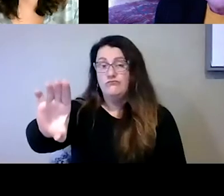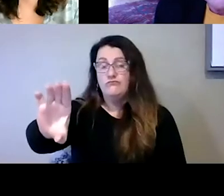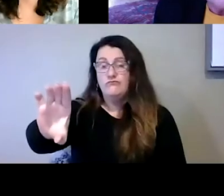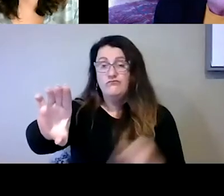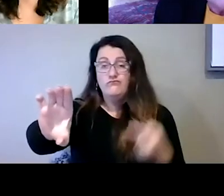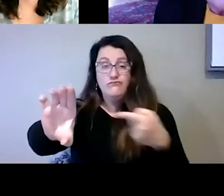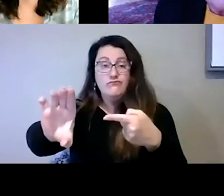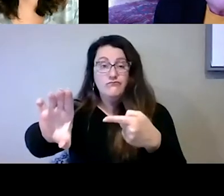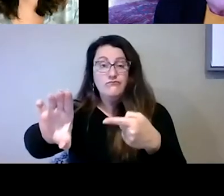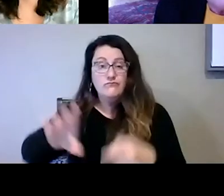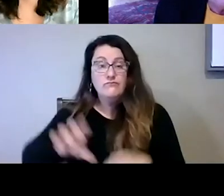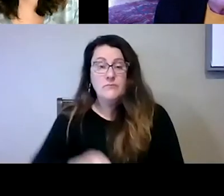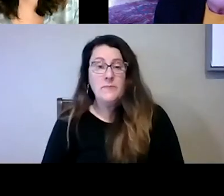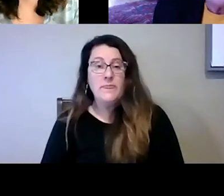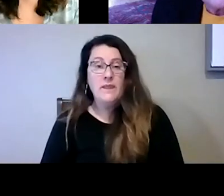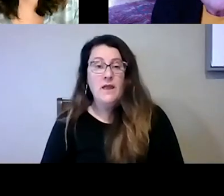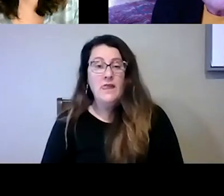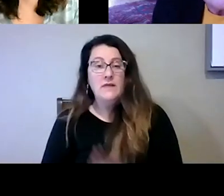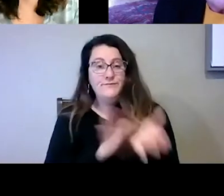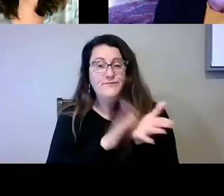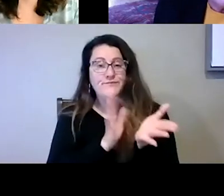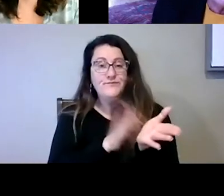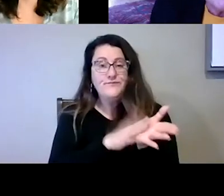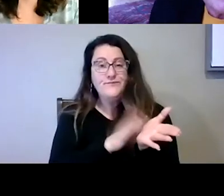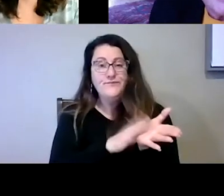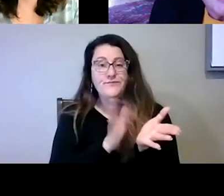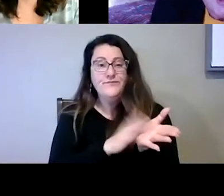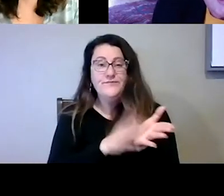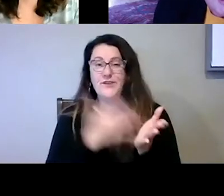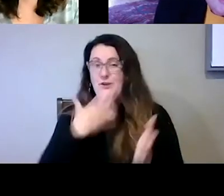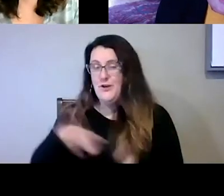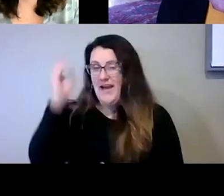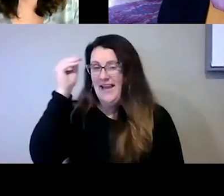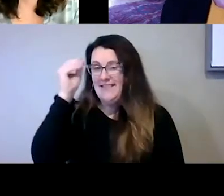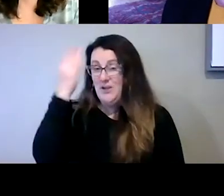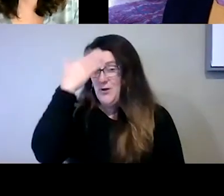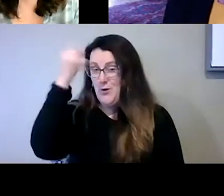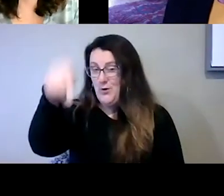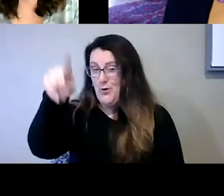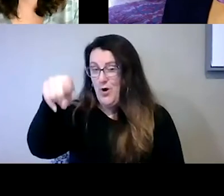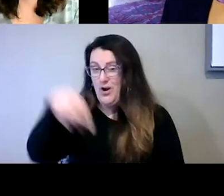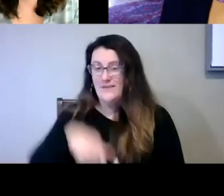I just want to, give props to the good guys. You know who you are.